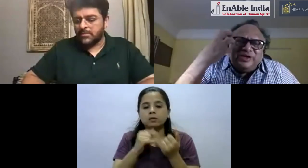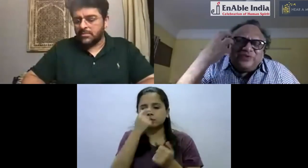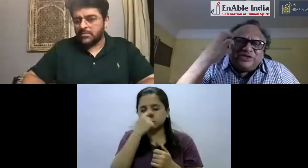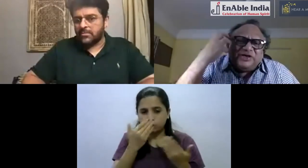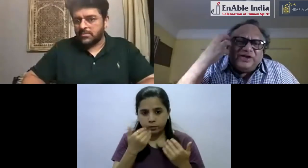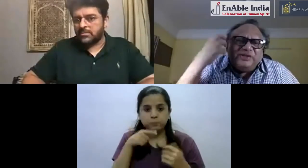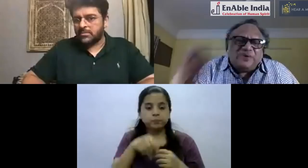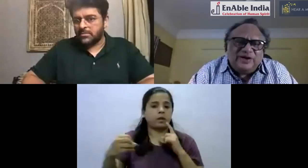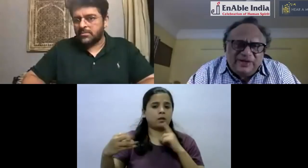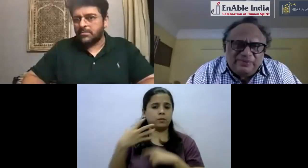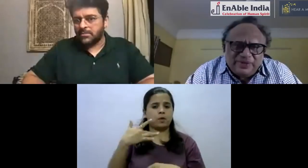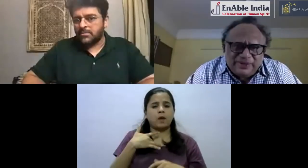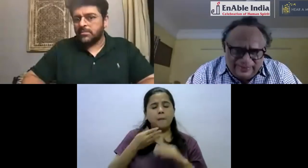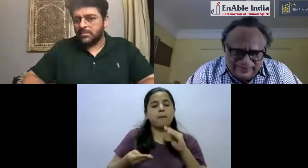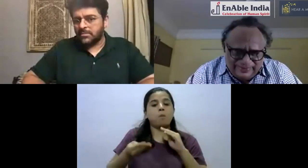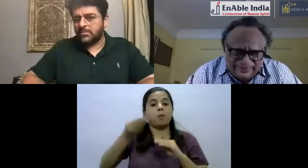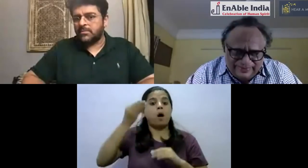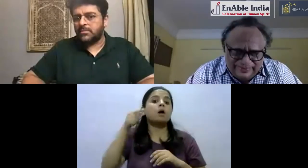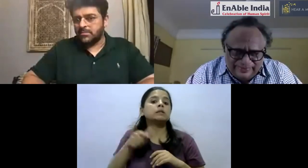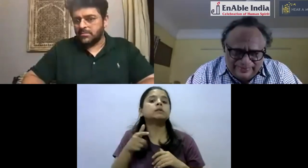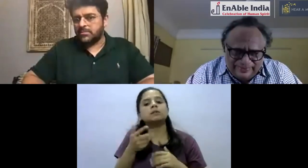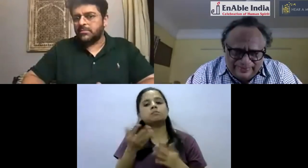going infection deeper and deeper.